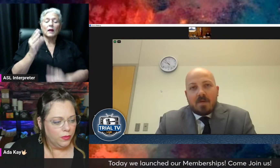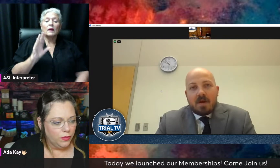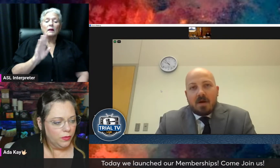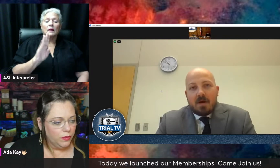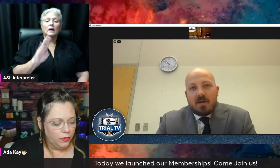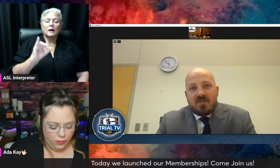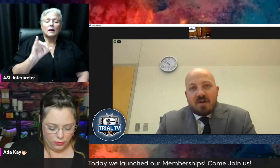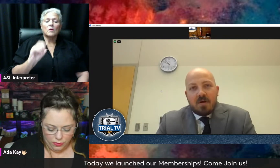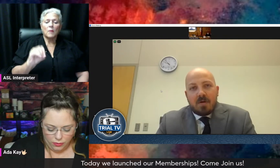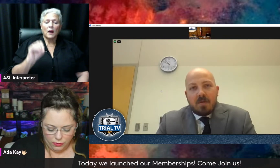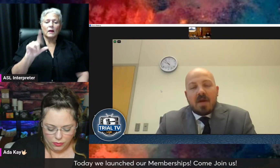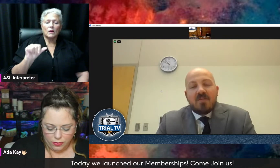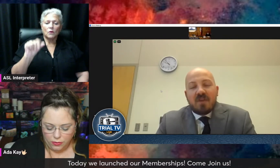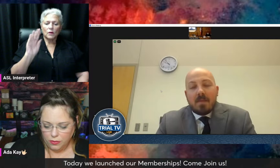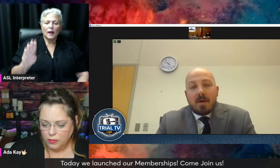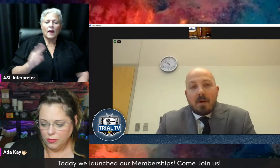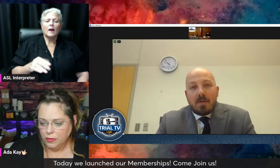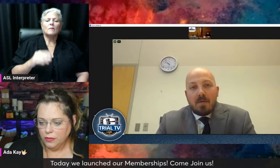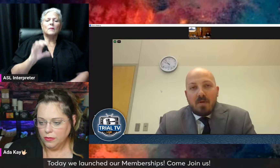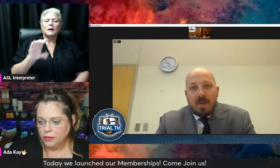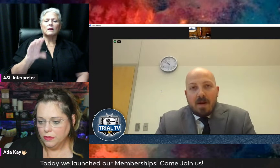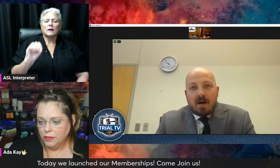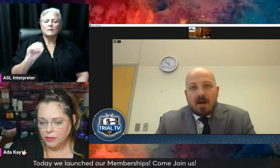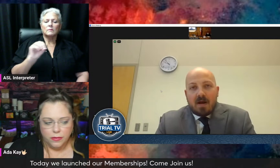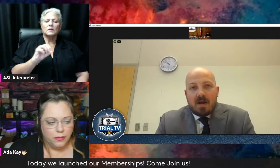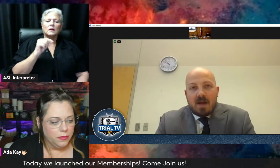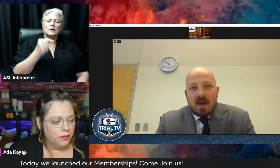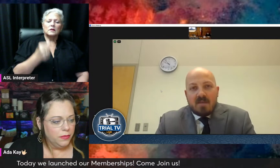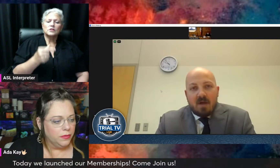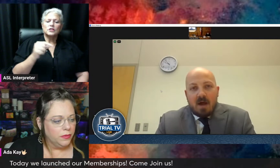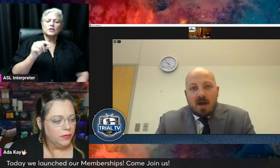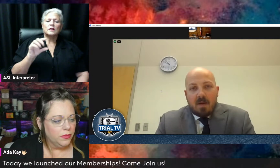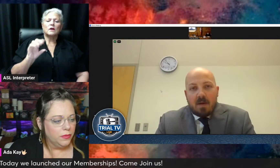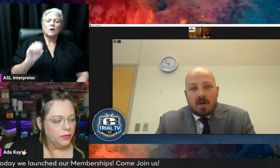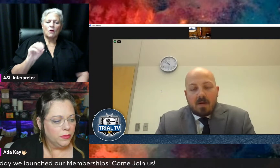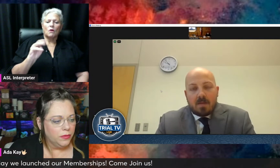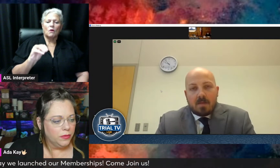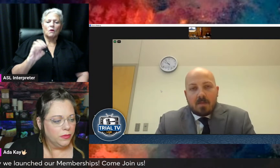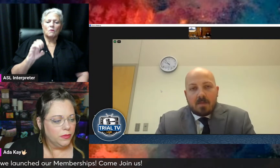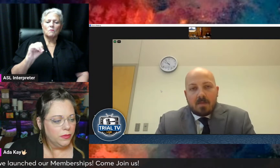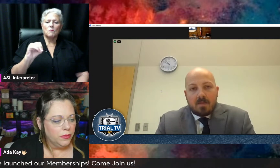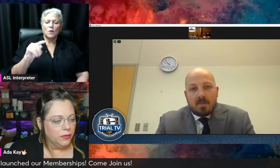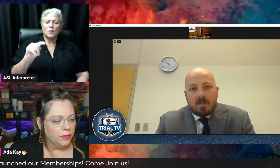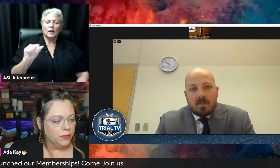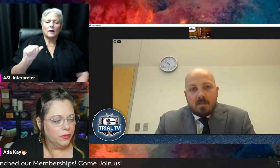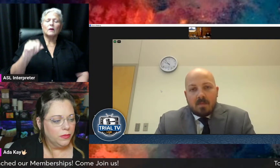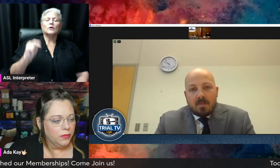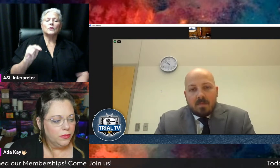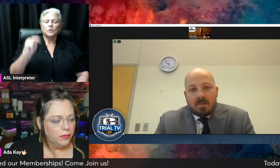at a company called Ajinomoto North America in Eddyville, Iowa.